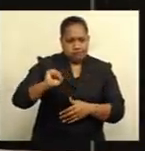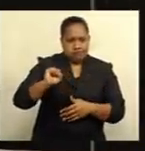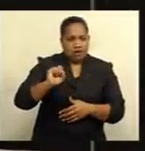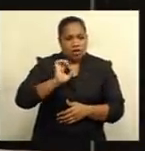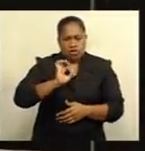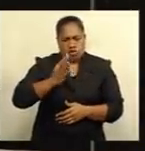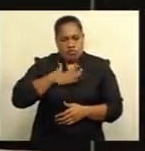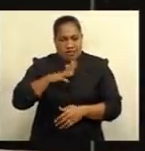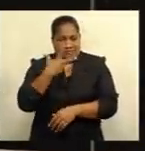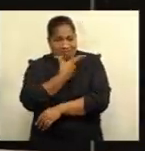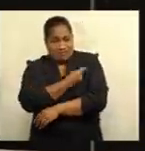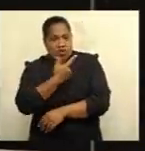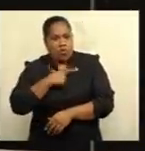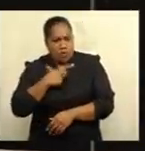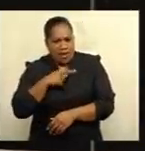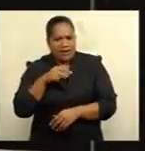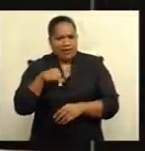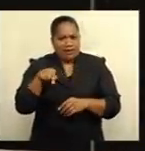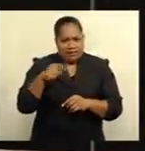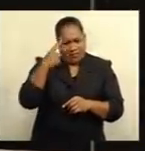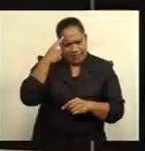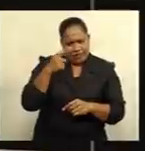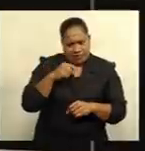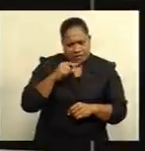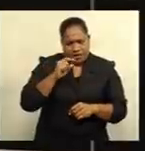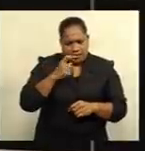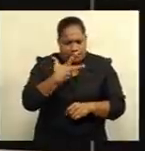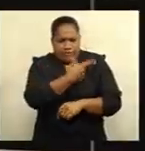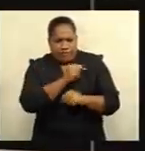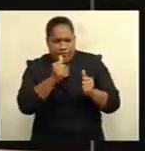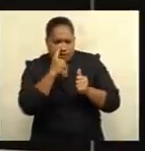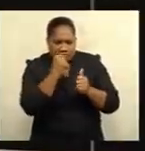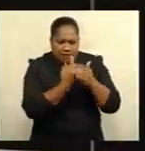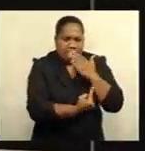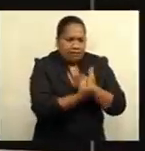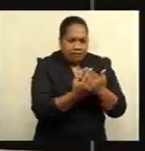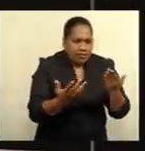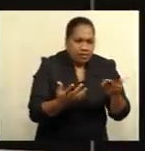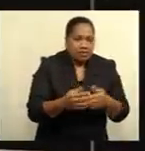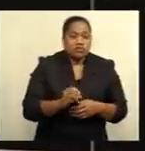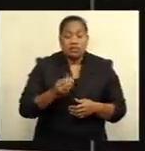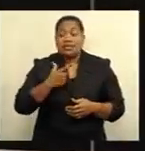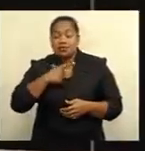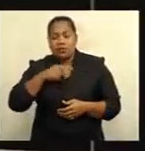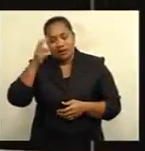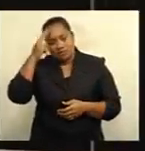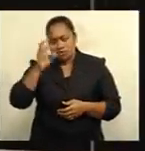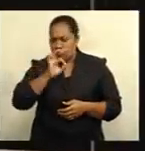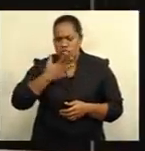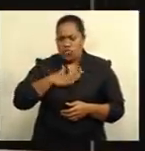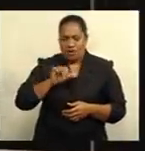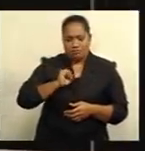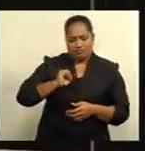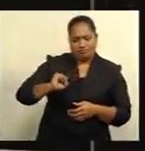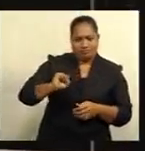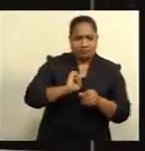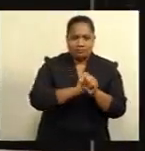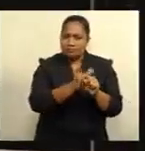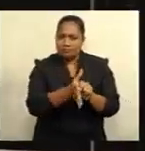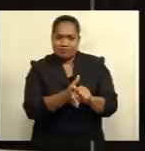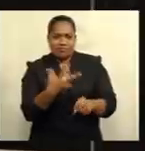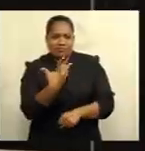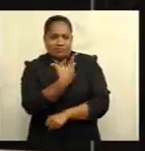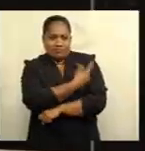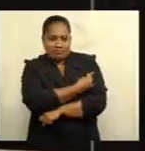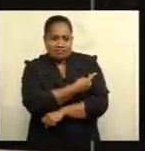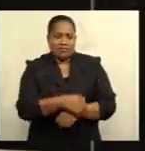effects of the vaccine, and it's the reason they will not vaccinate against COVID-19. Corey Tandulala reports the minister says the data provided in